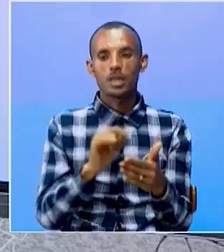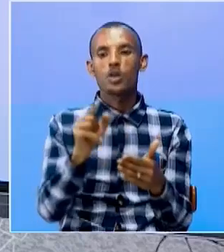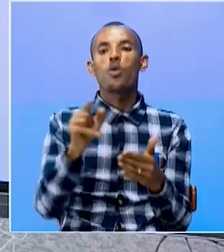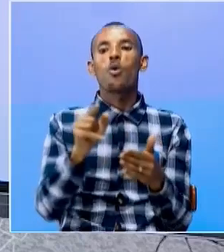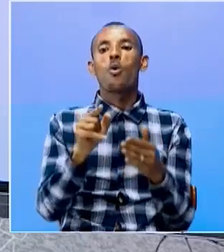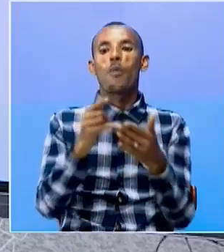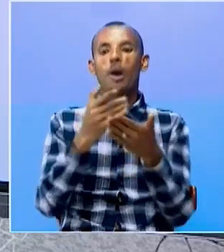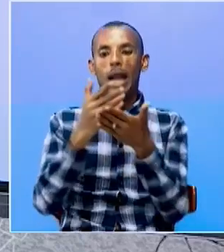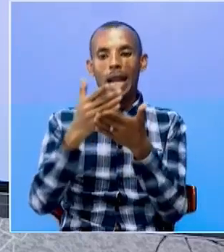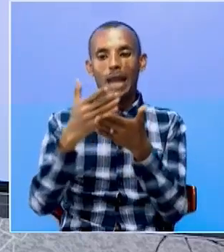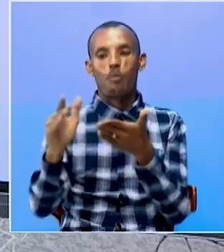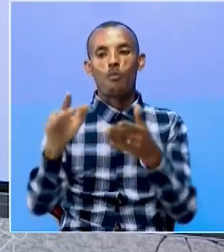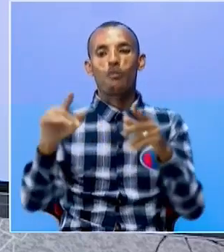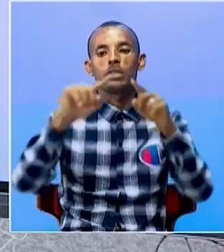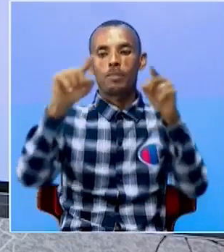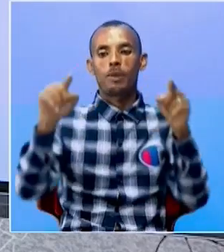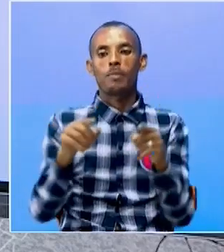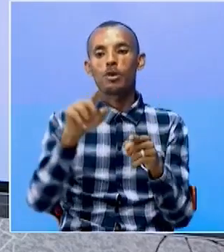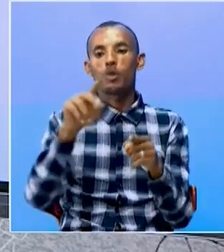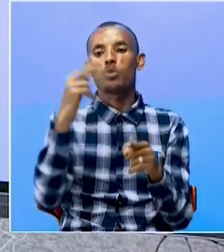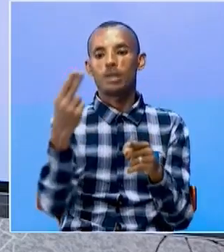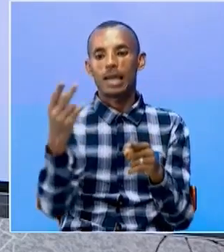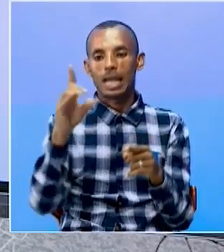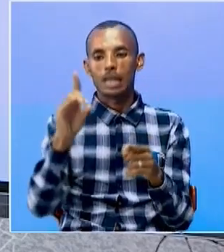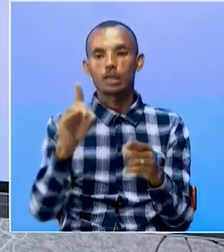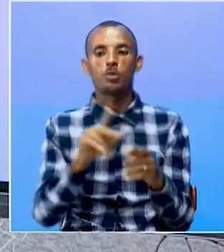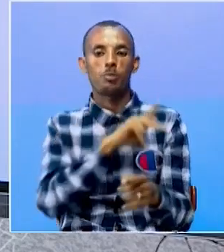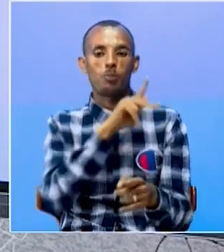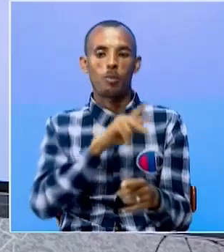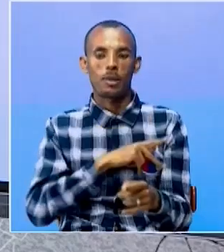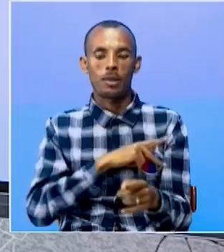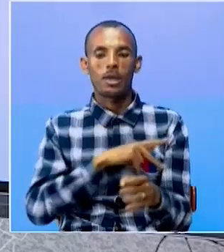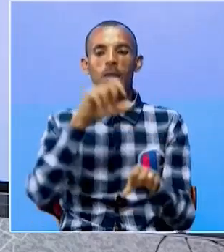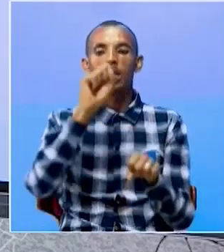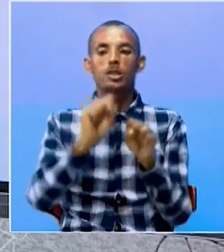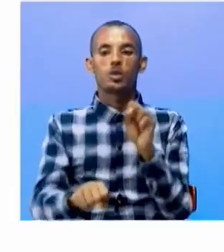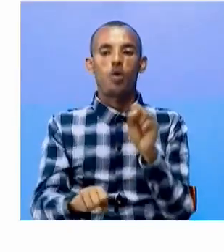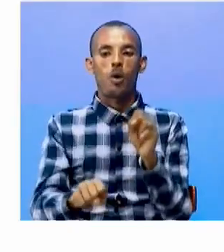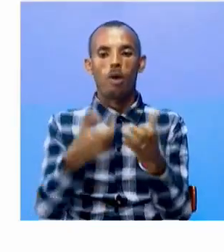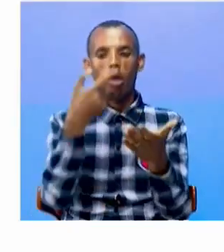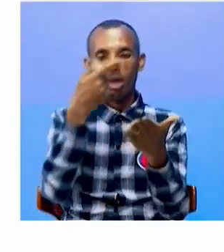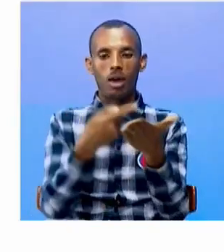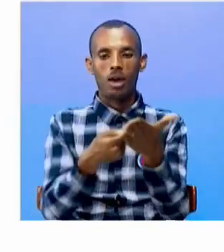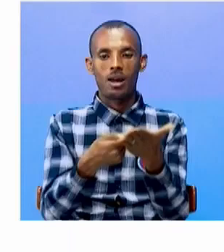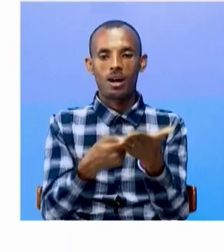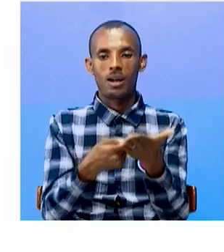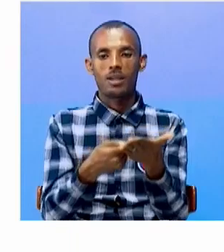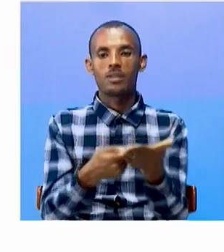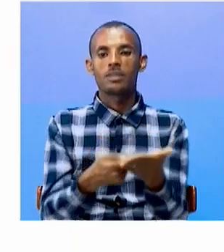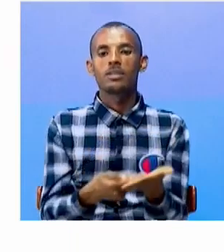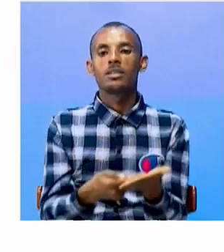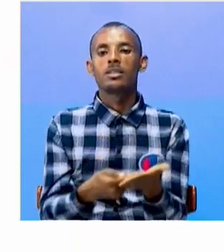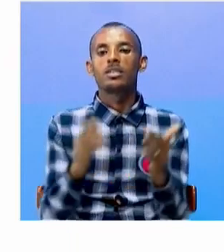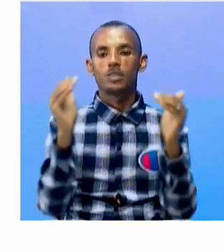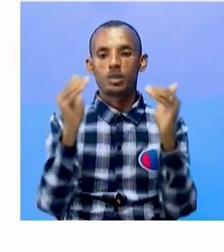the bracket using distributive property. So here,